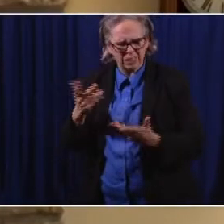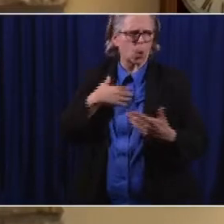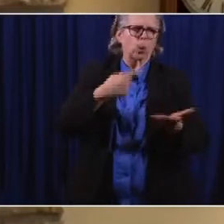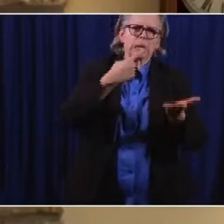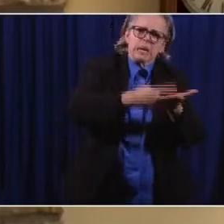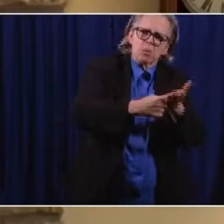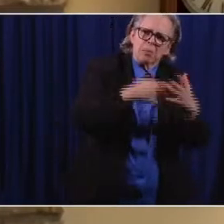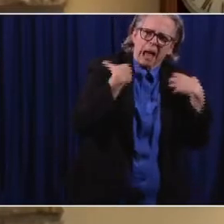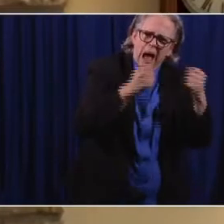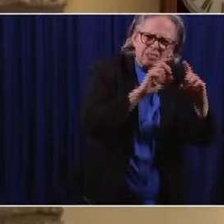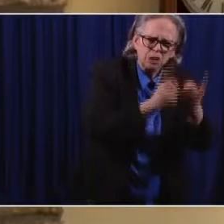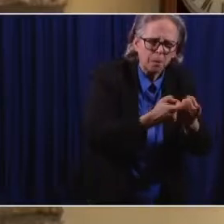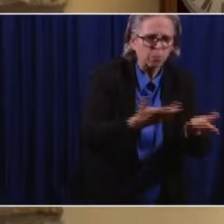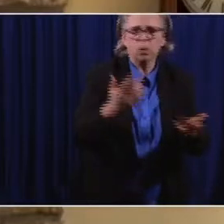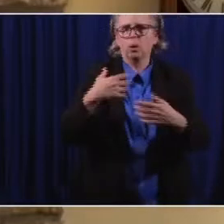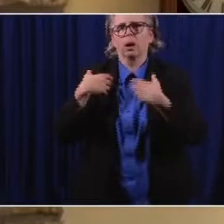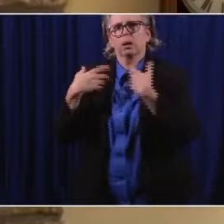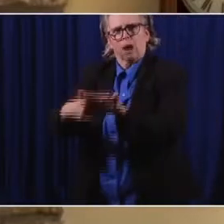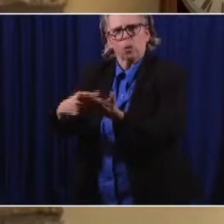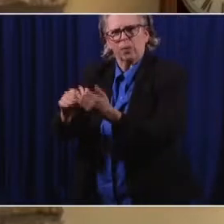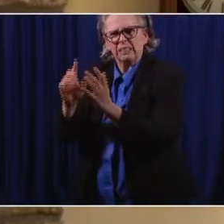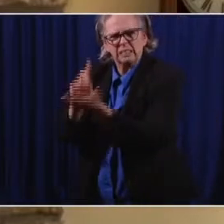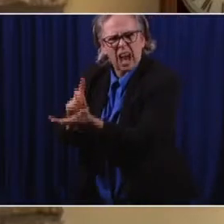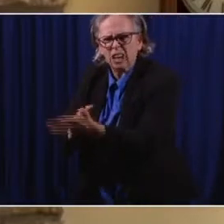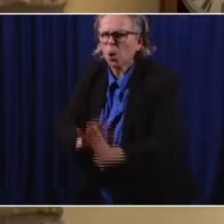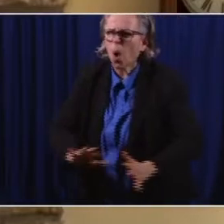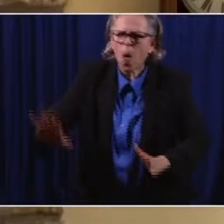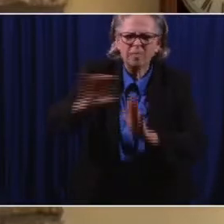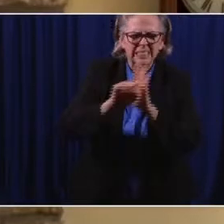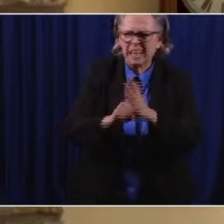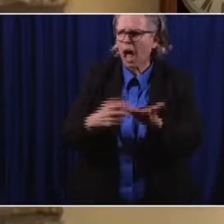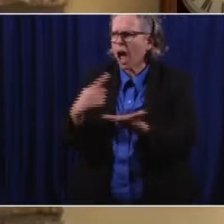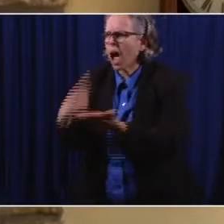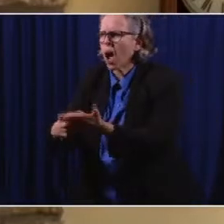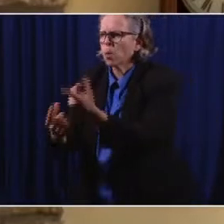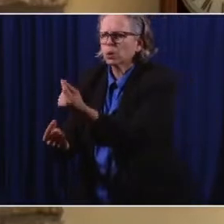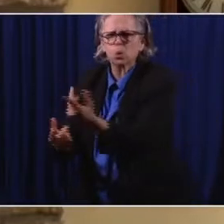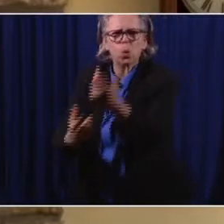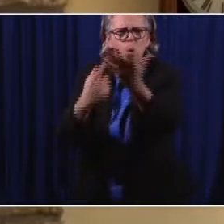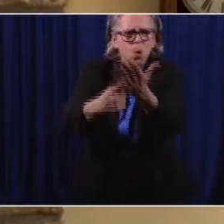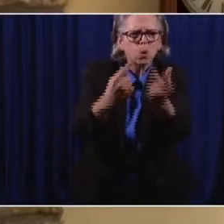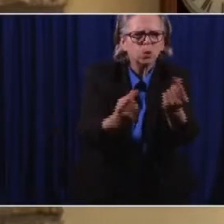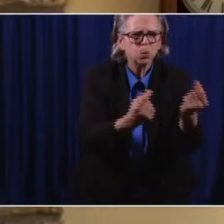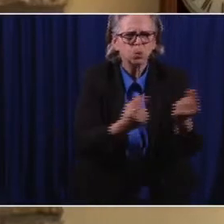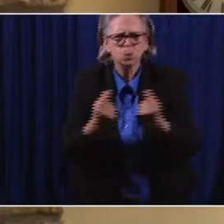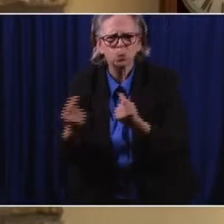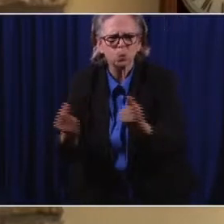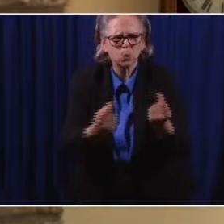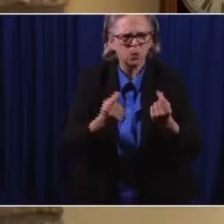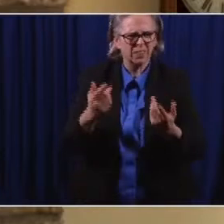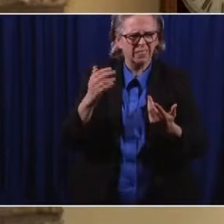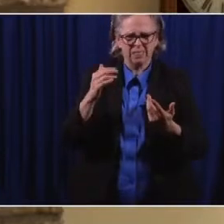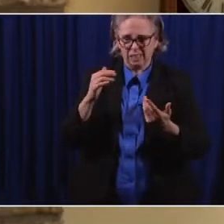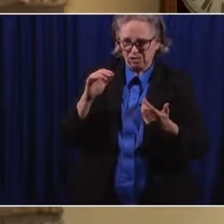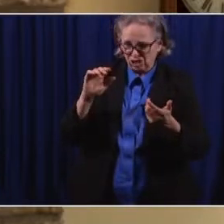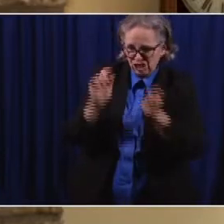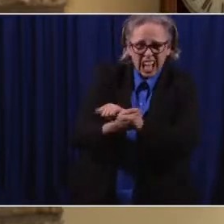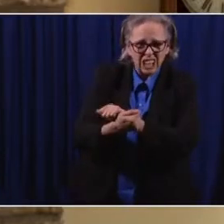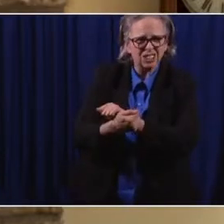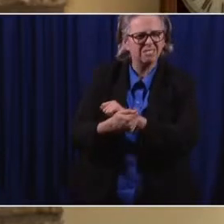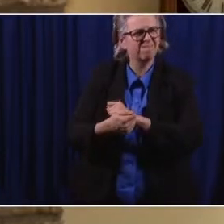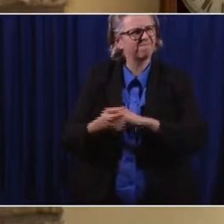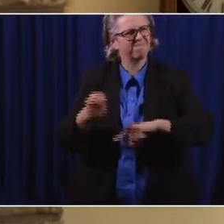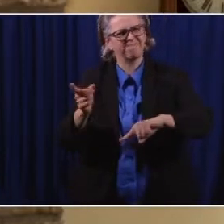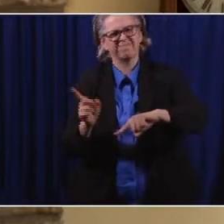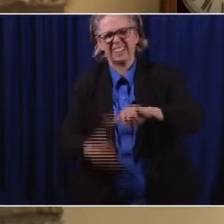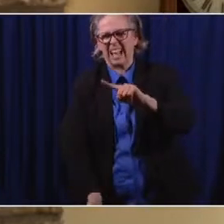main doctors around the state are very reluctant, frankly, to change that guidance unless there's some